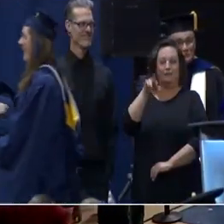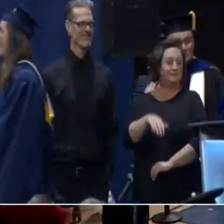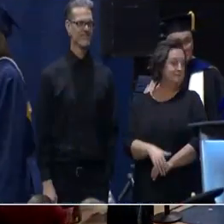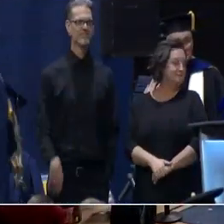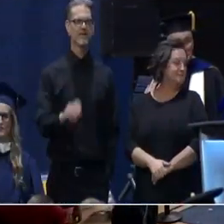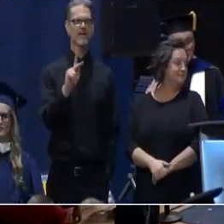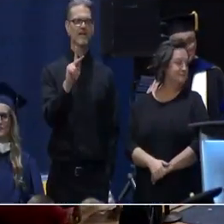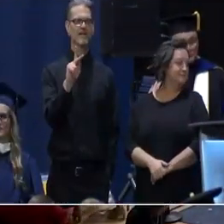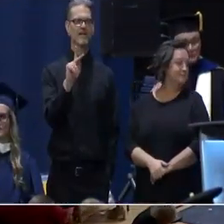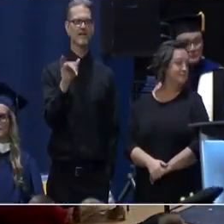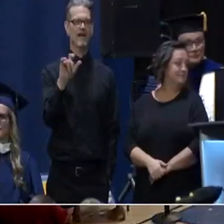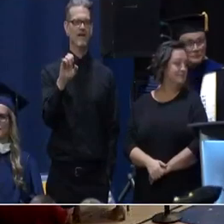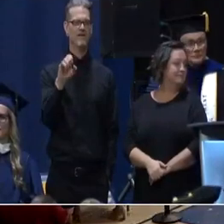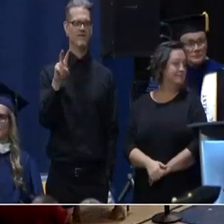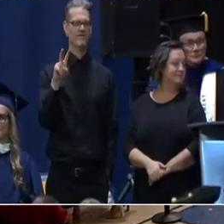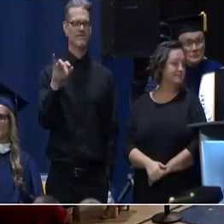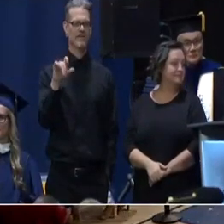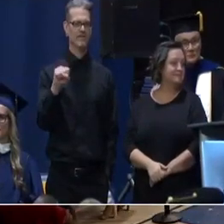Kyle Mills.